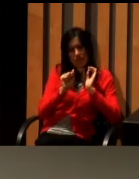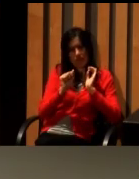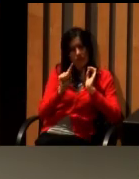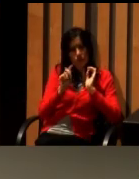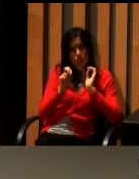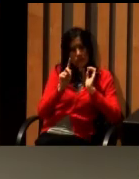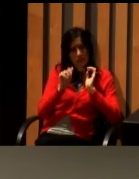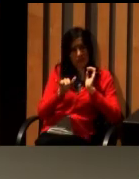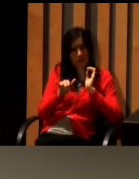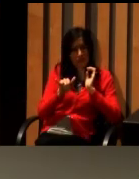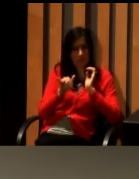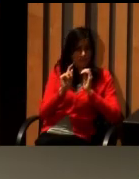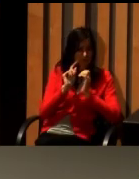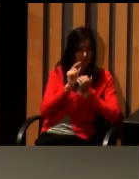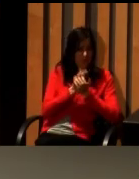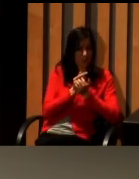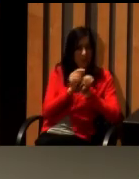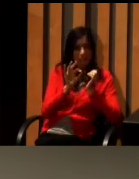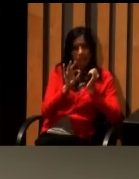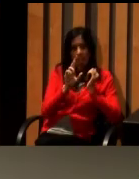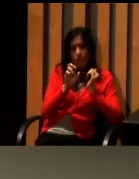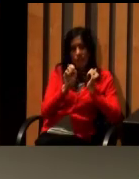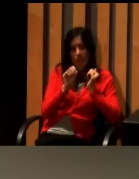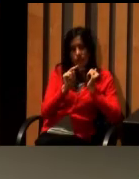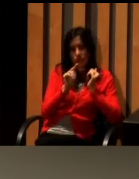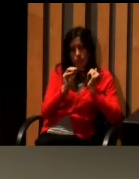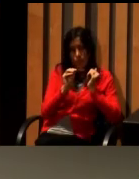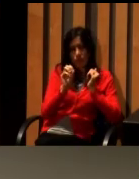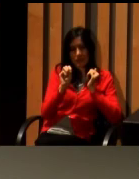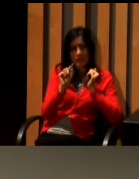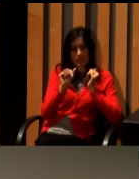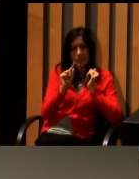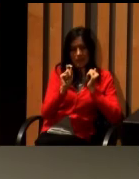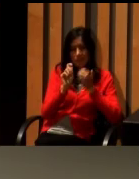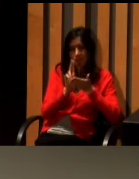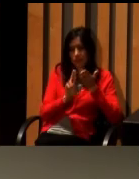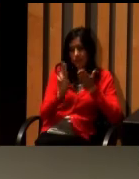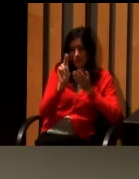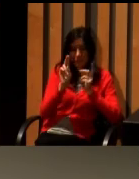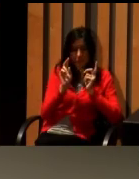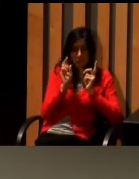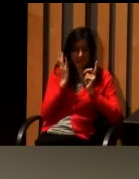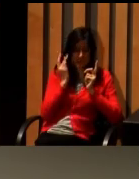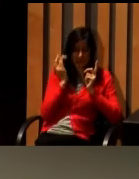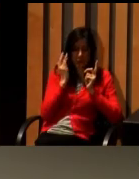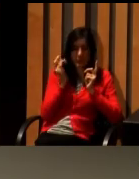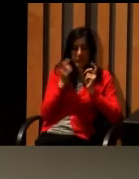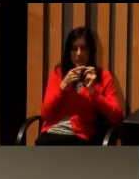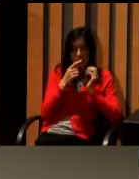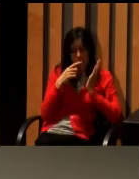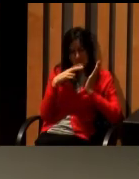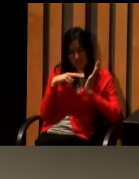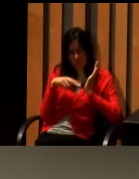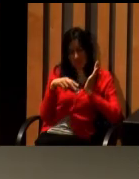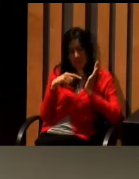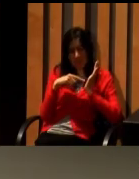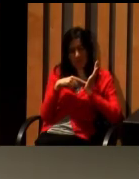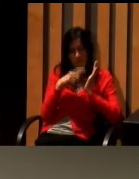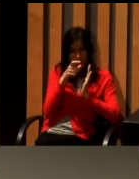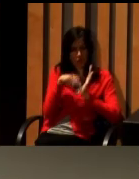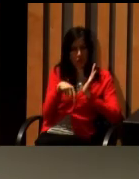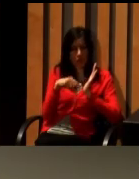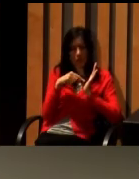at Fresno State in California. And it was a particularly touching article